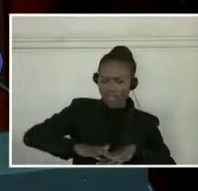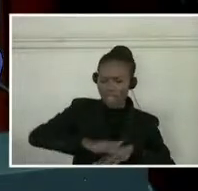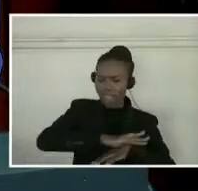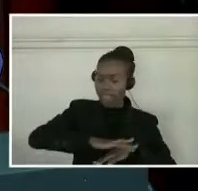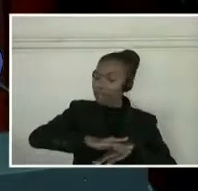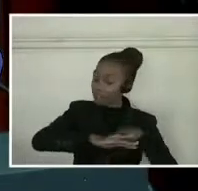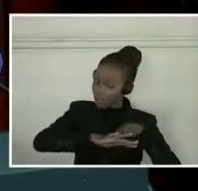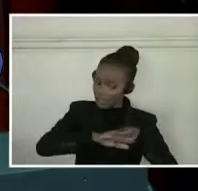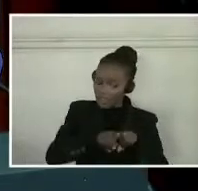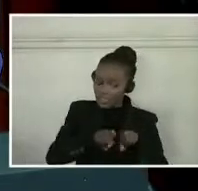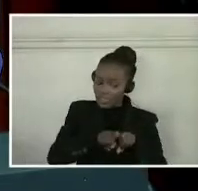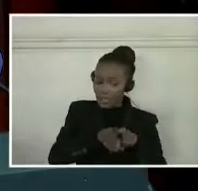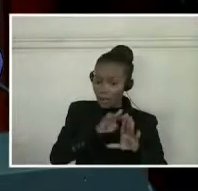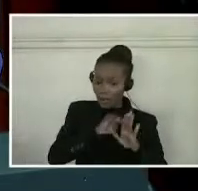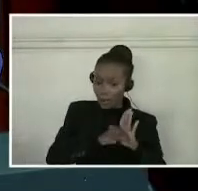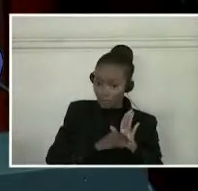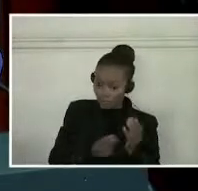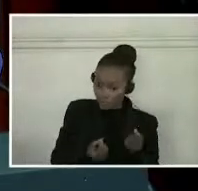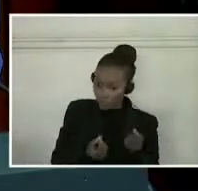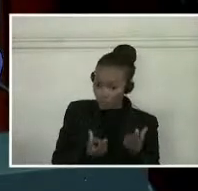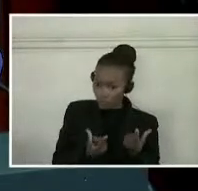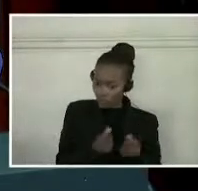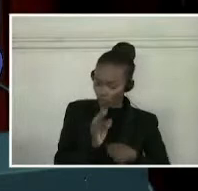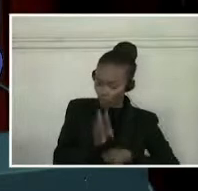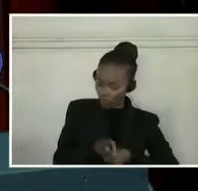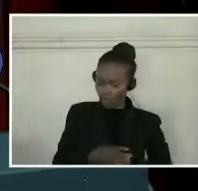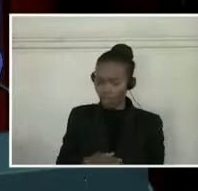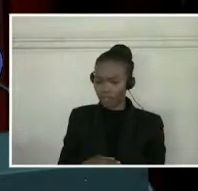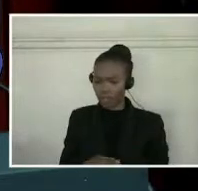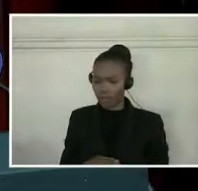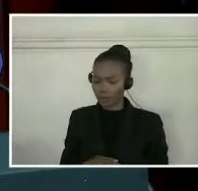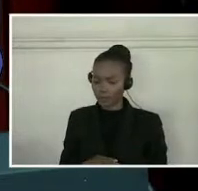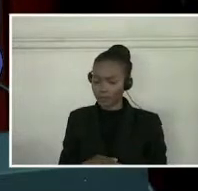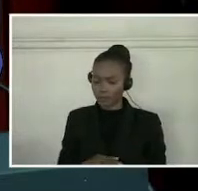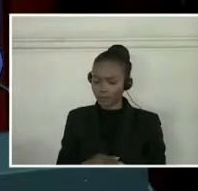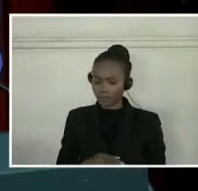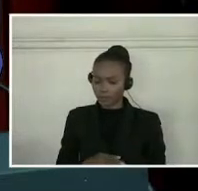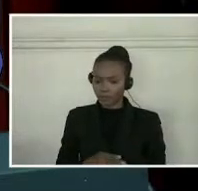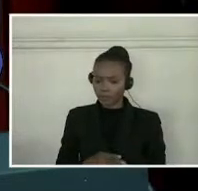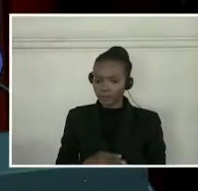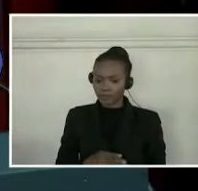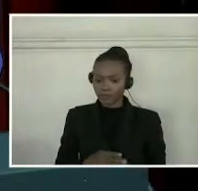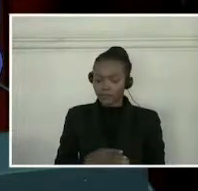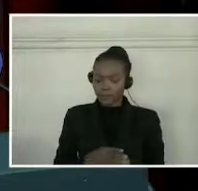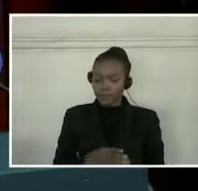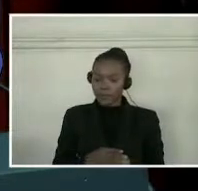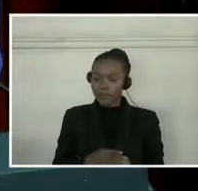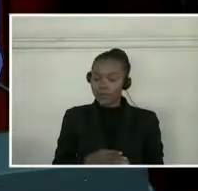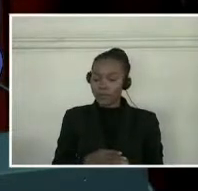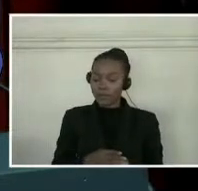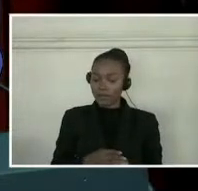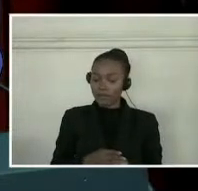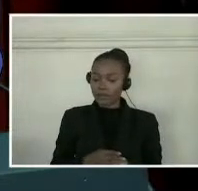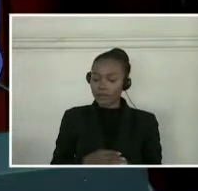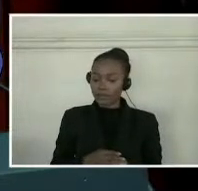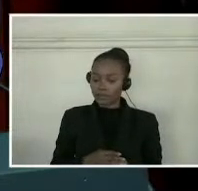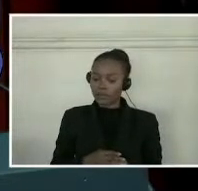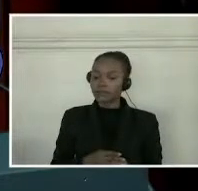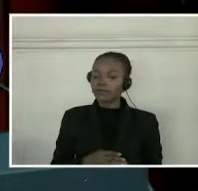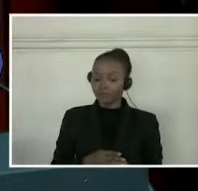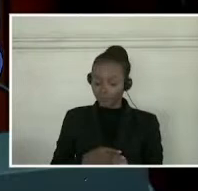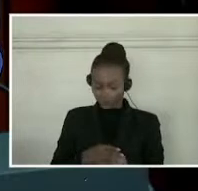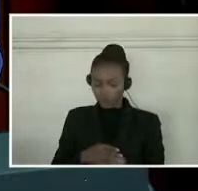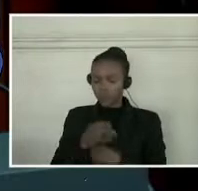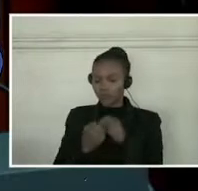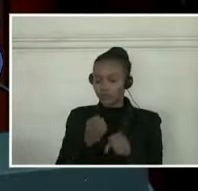legacy projects that are being rolled out the opening power week of the 2022 telecom